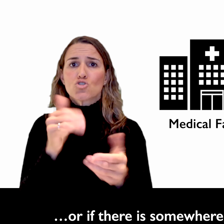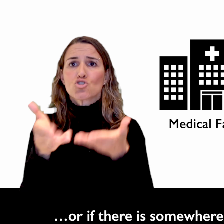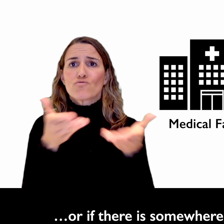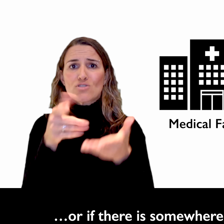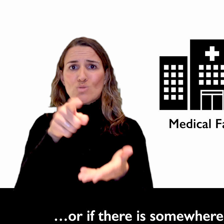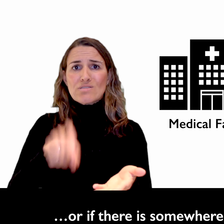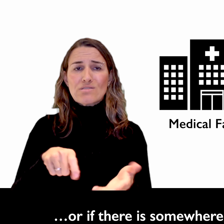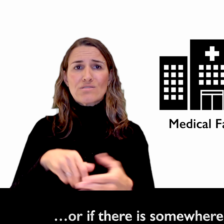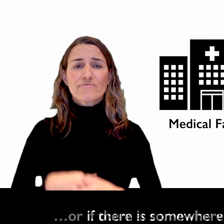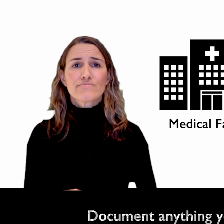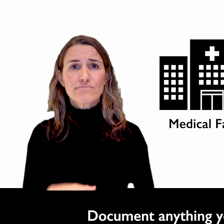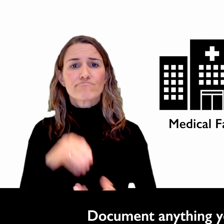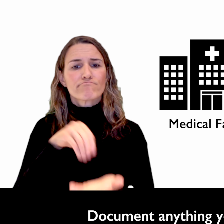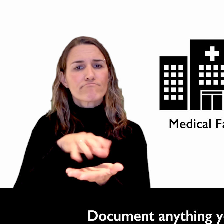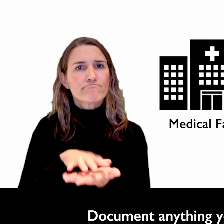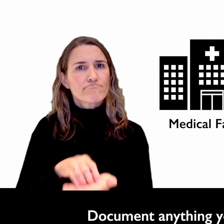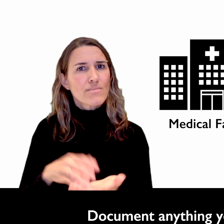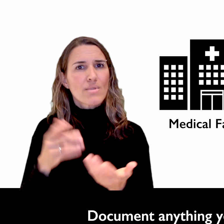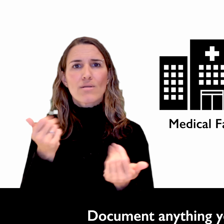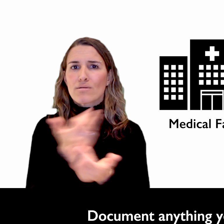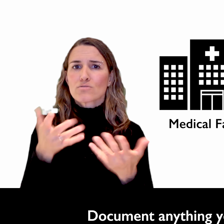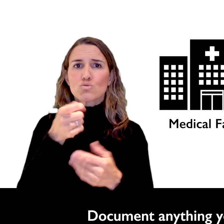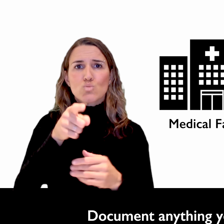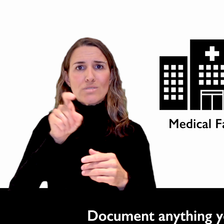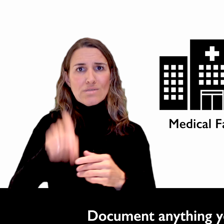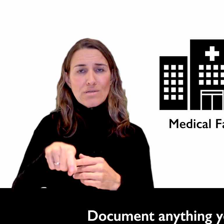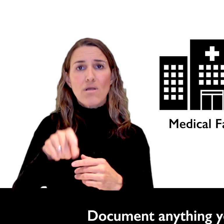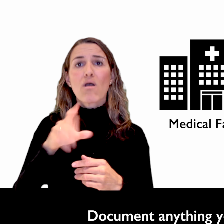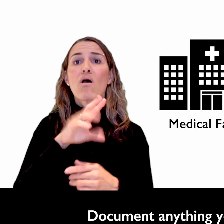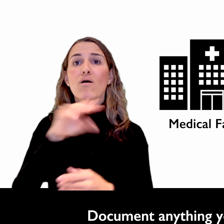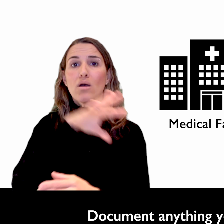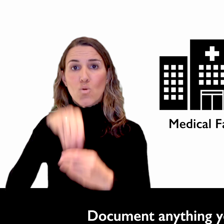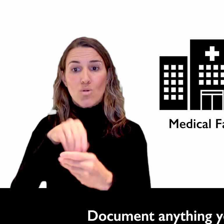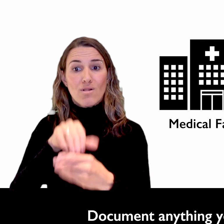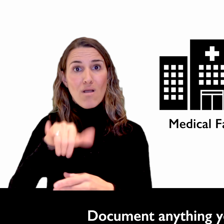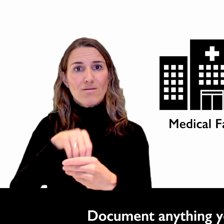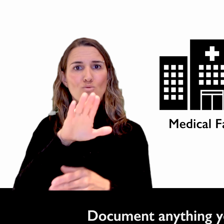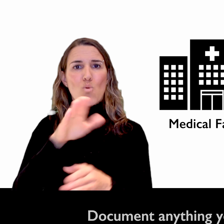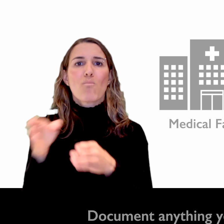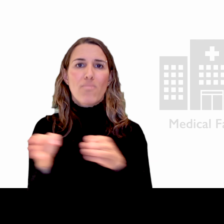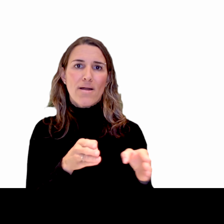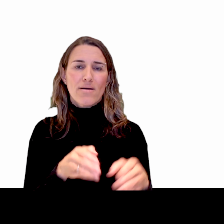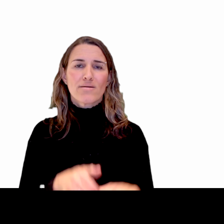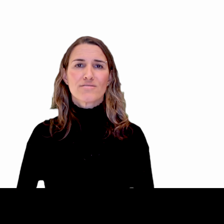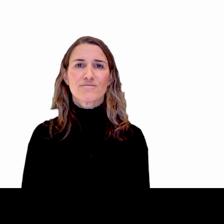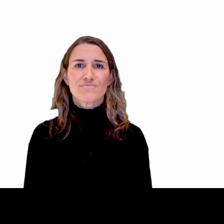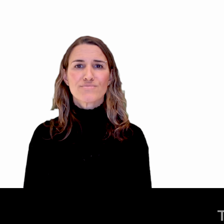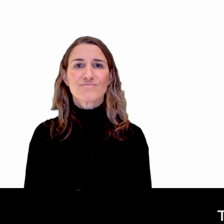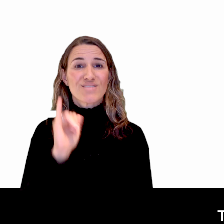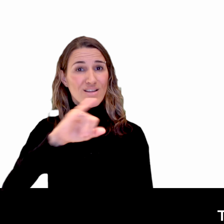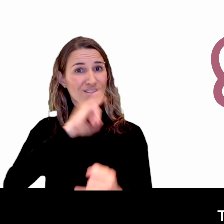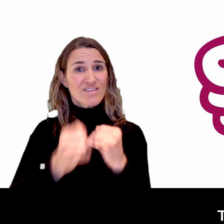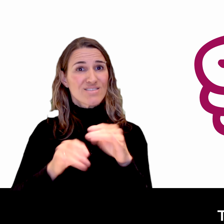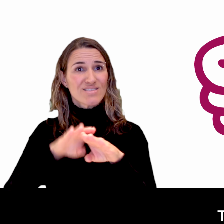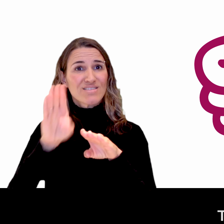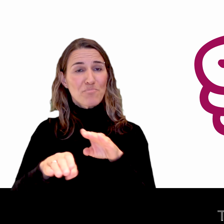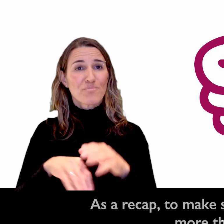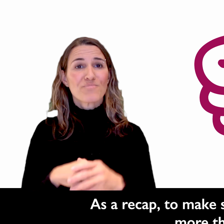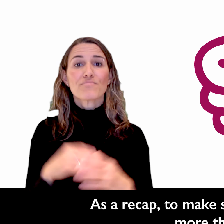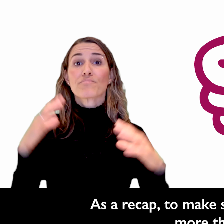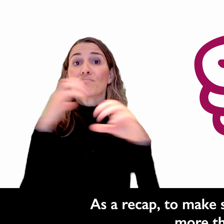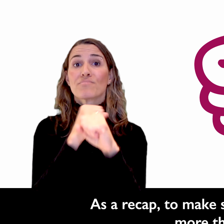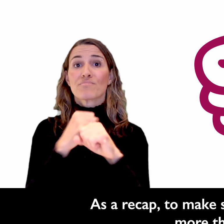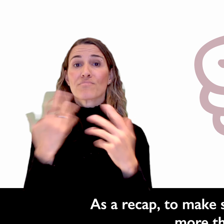www.pittmeadows.ca/emergency-preparedness. Supported by the City of Pitt Meadows, the Seniors Network's